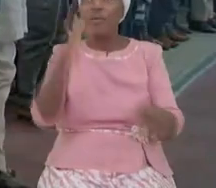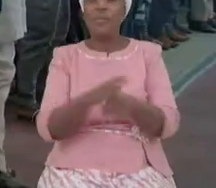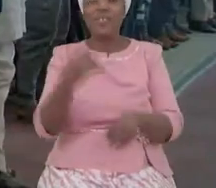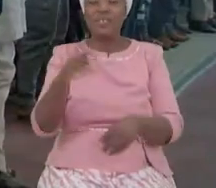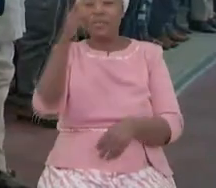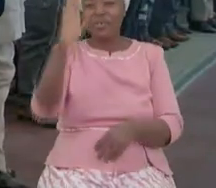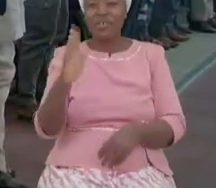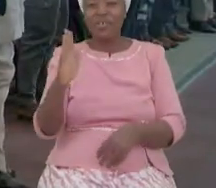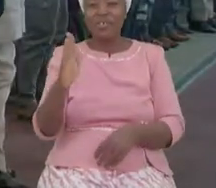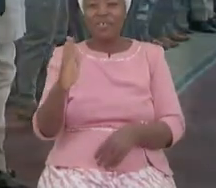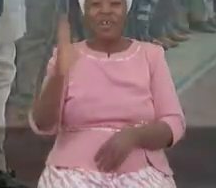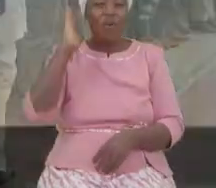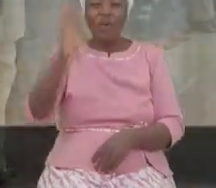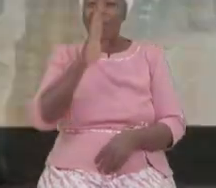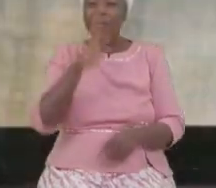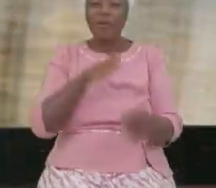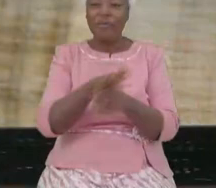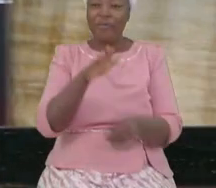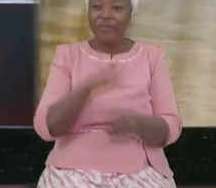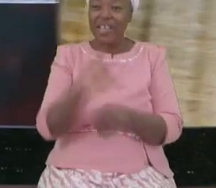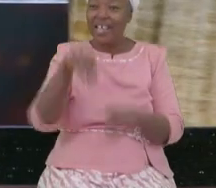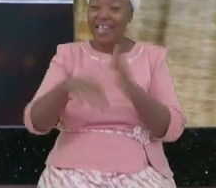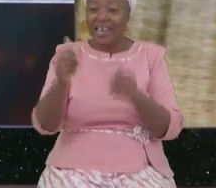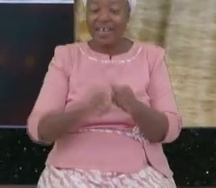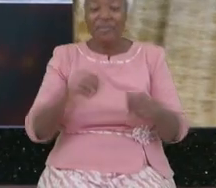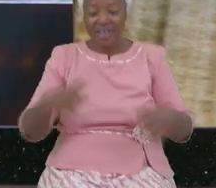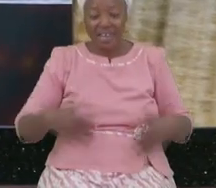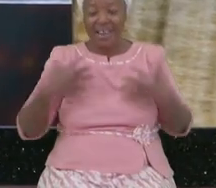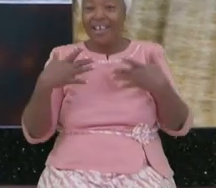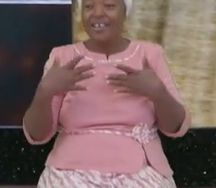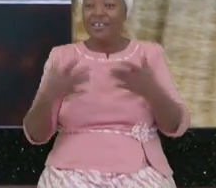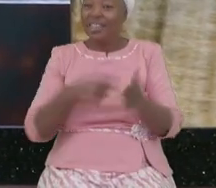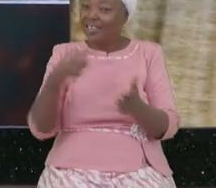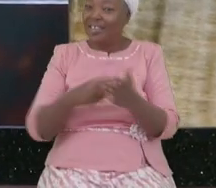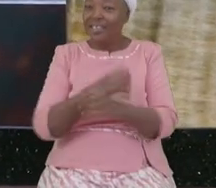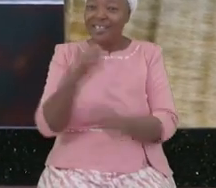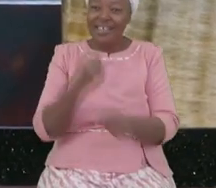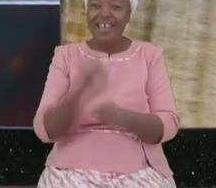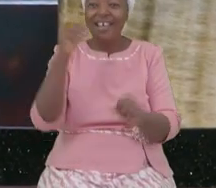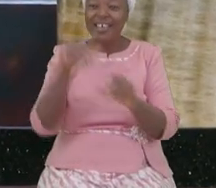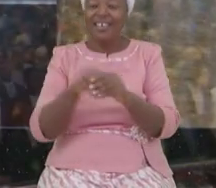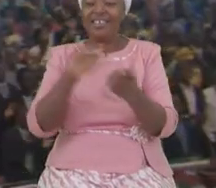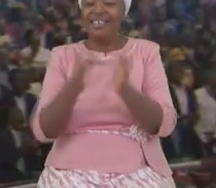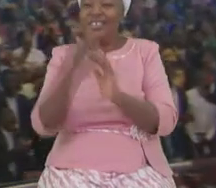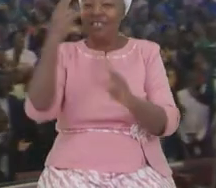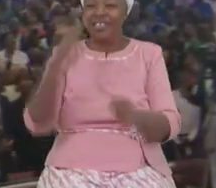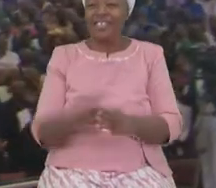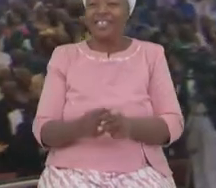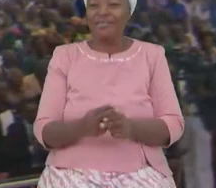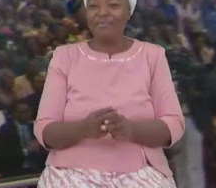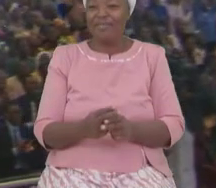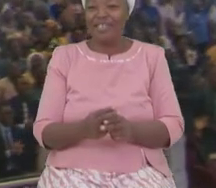God will be fulfilled in every life this year in Jesus' name.